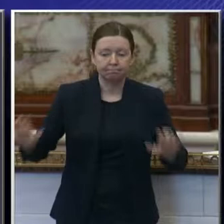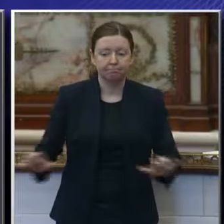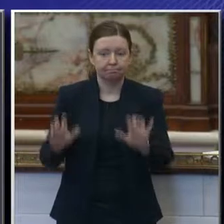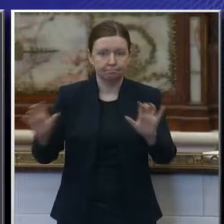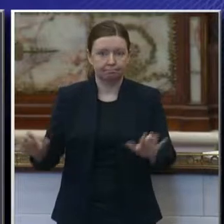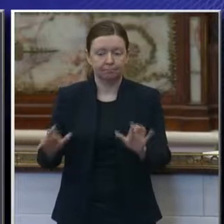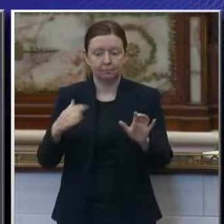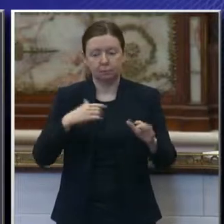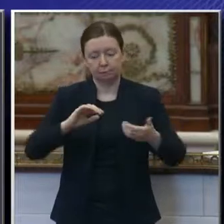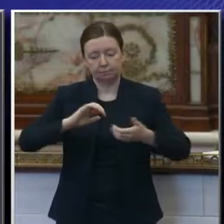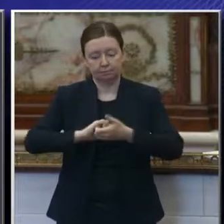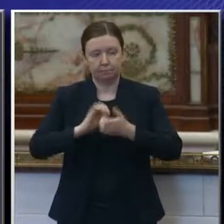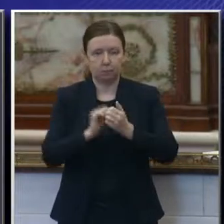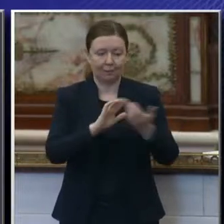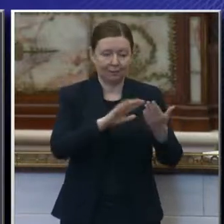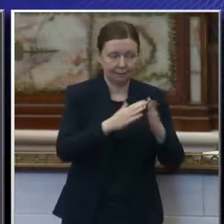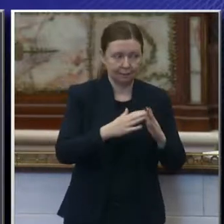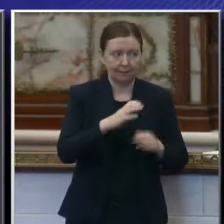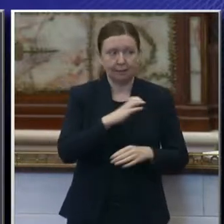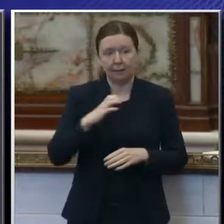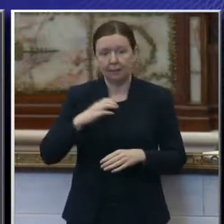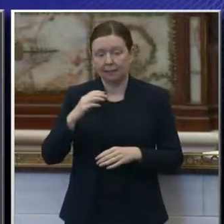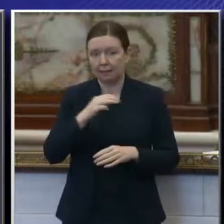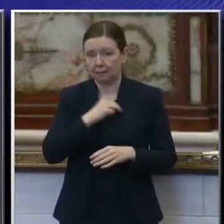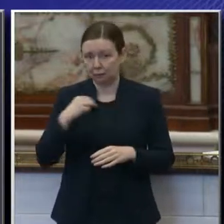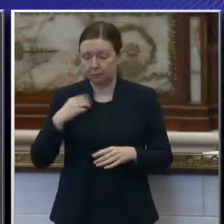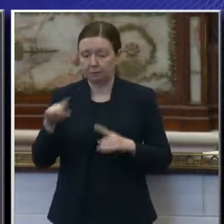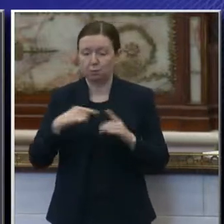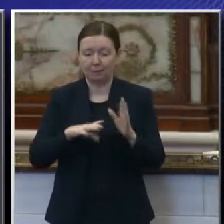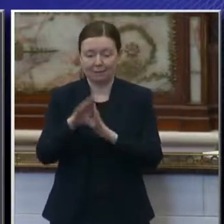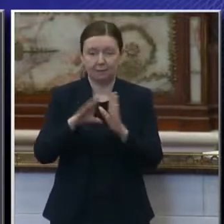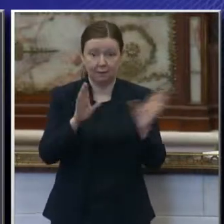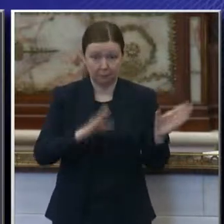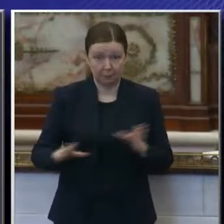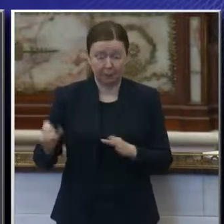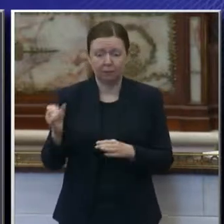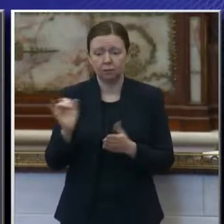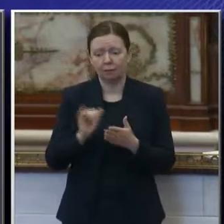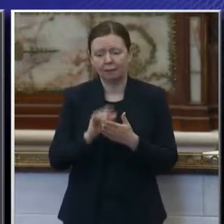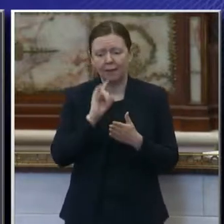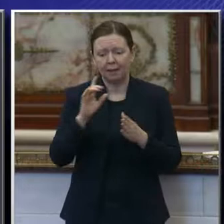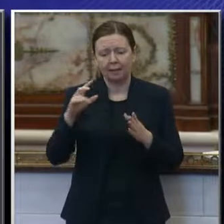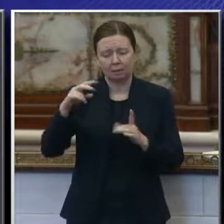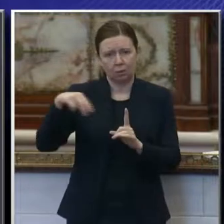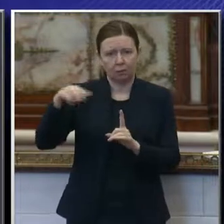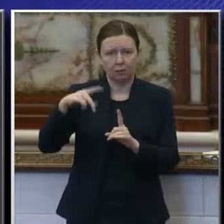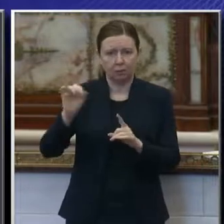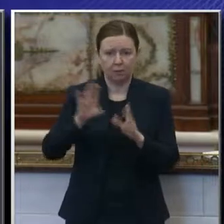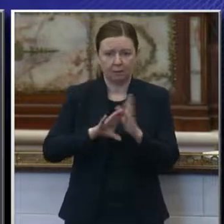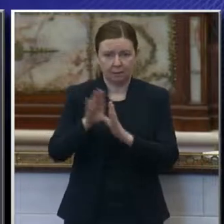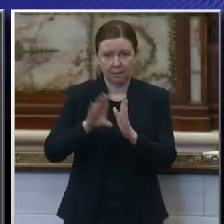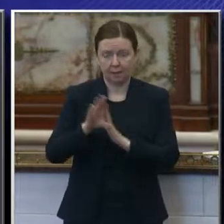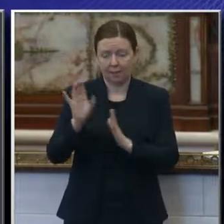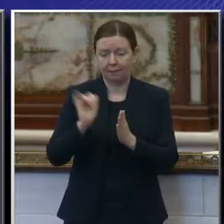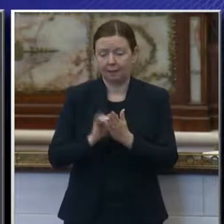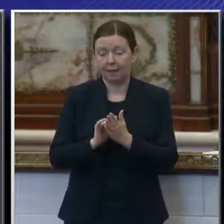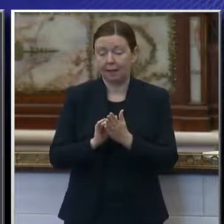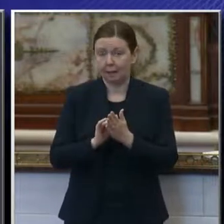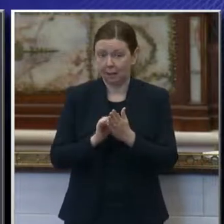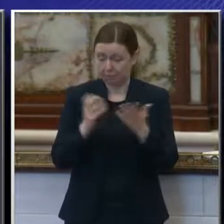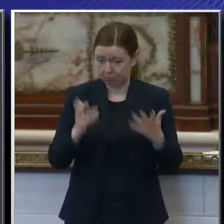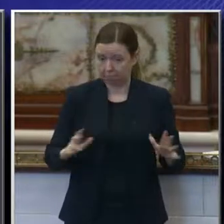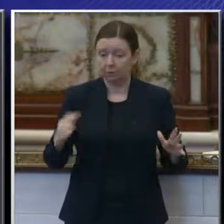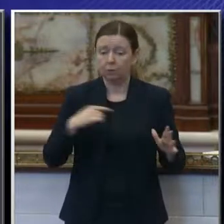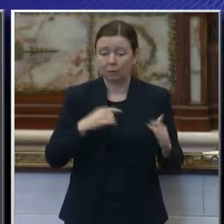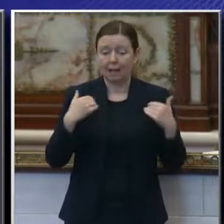the city and the councilman on as we develop those plans. So that is an overview of the development. That being said, we do